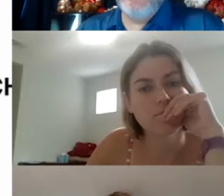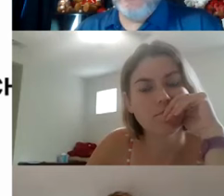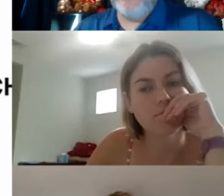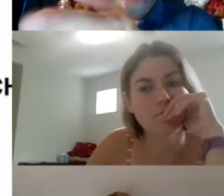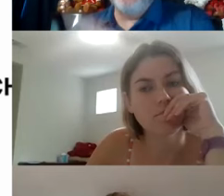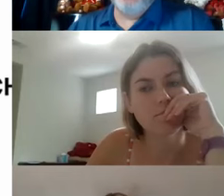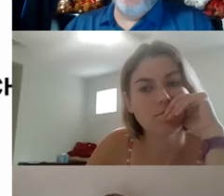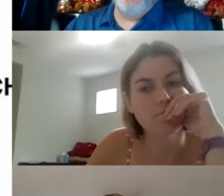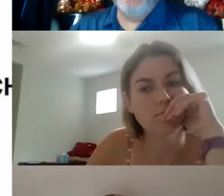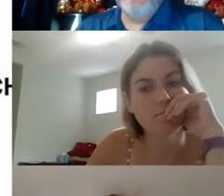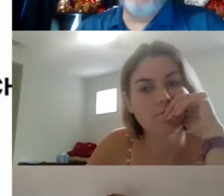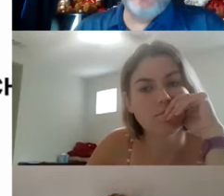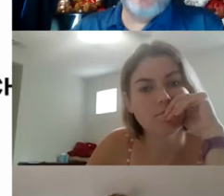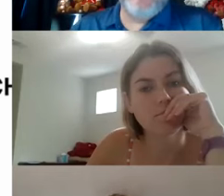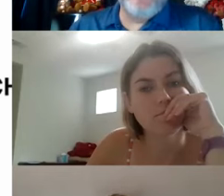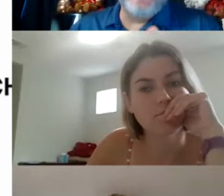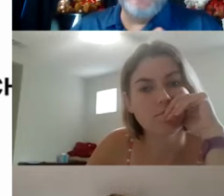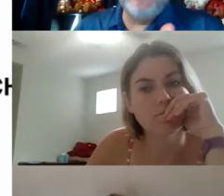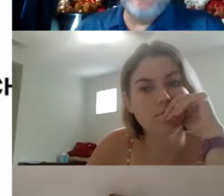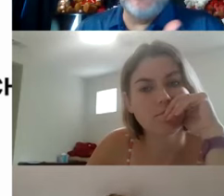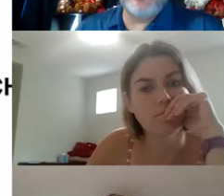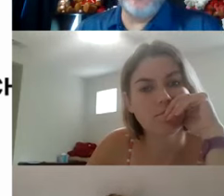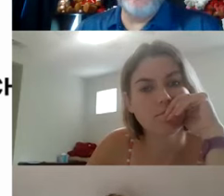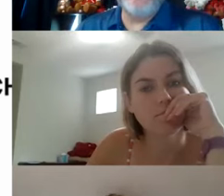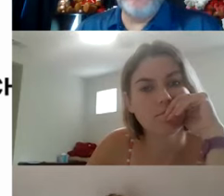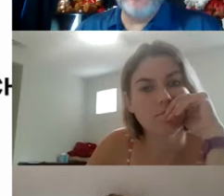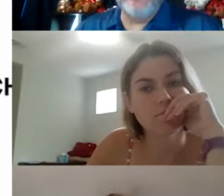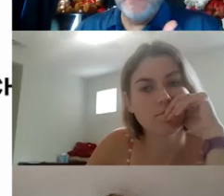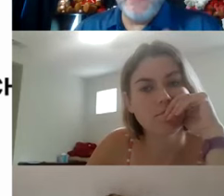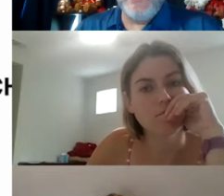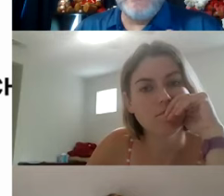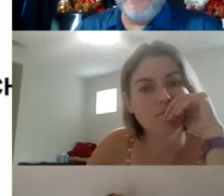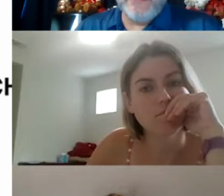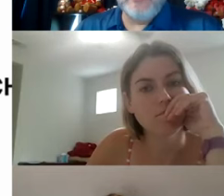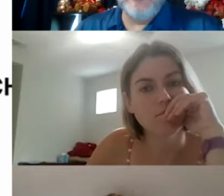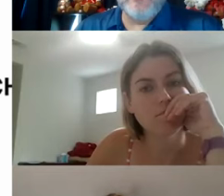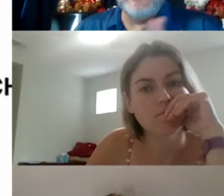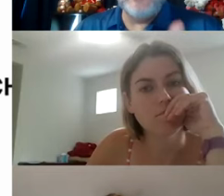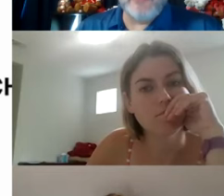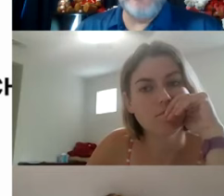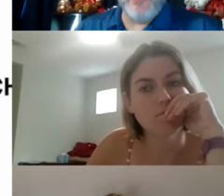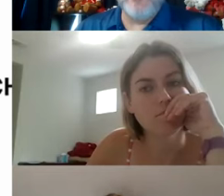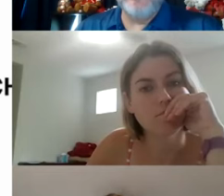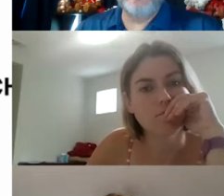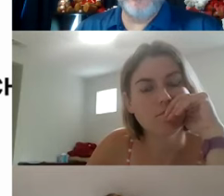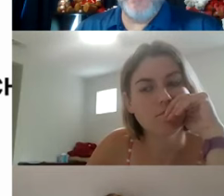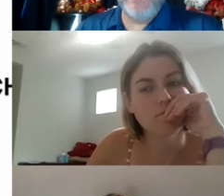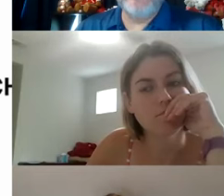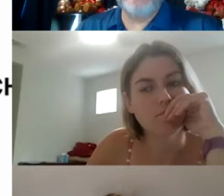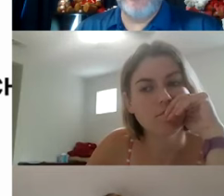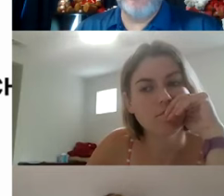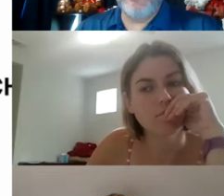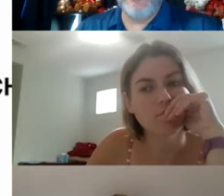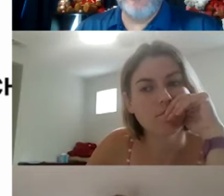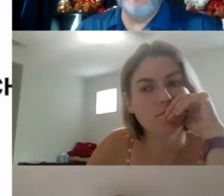their, exactly, there you go, Haley. The first of the differences is the sugar that they use. DNA uses deoxyribose,